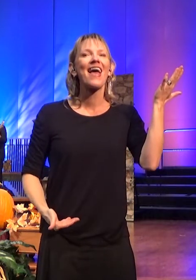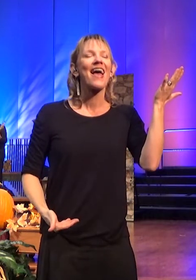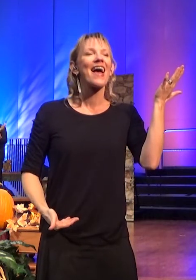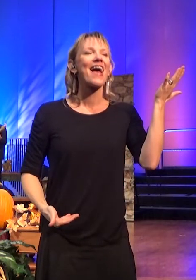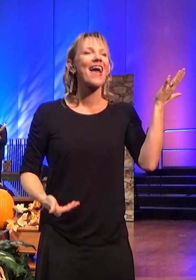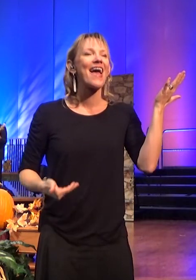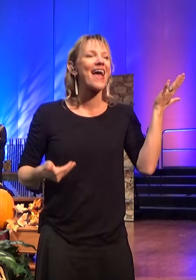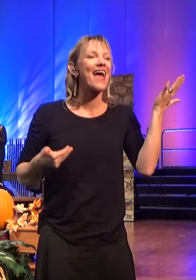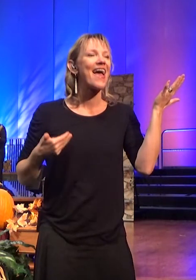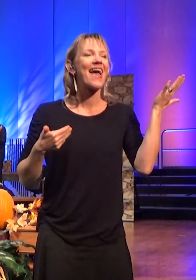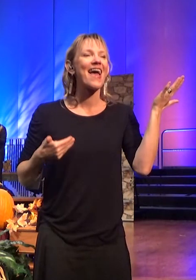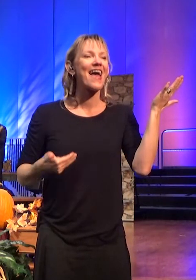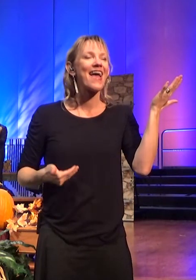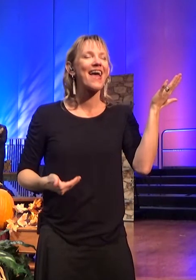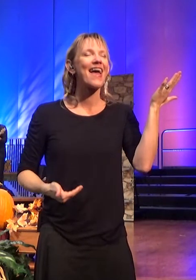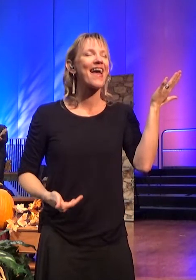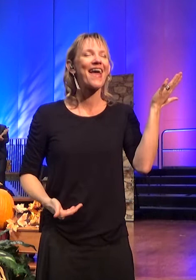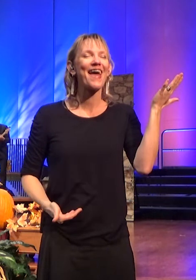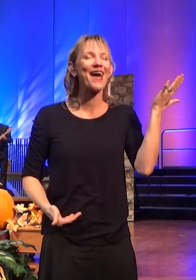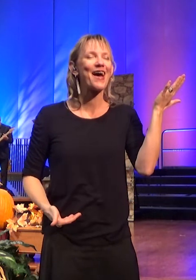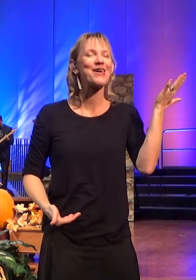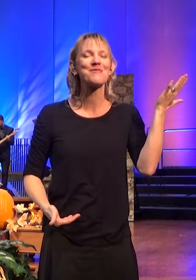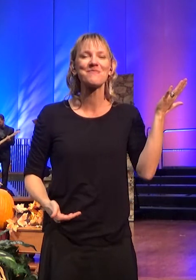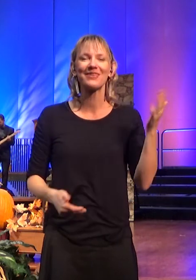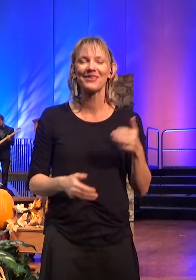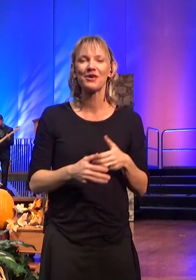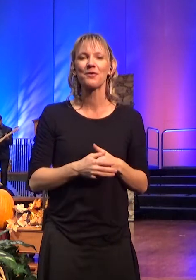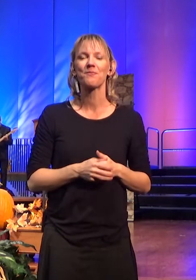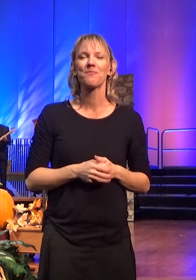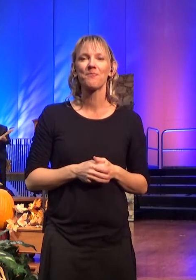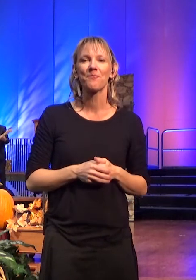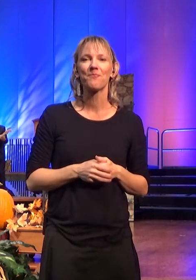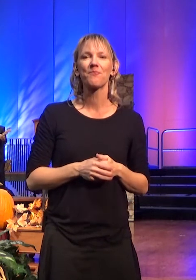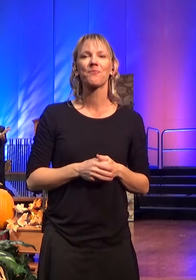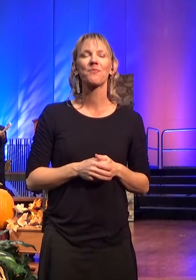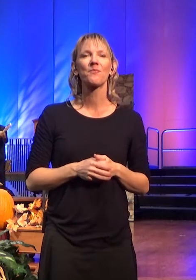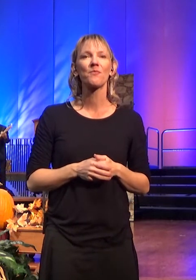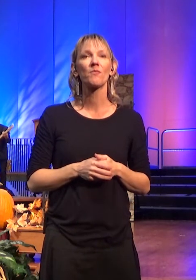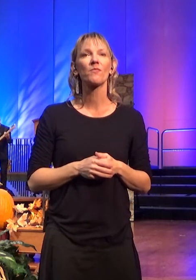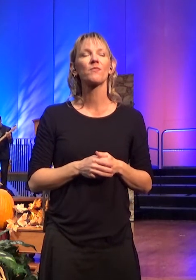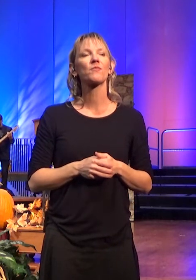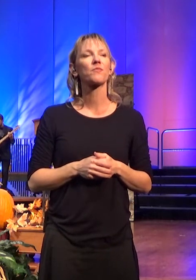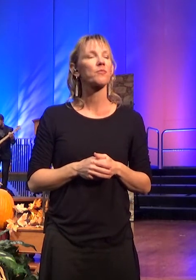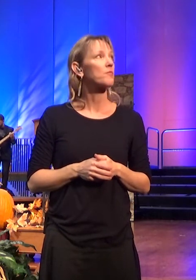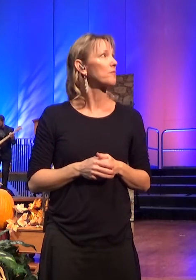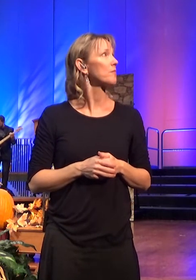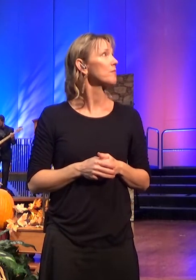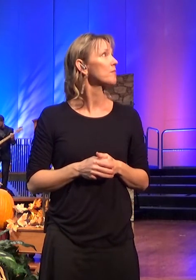I